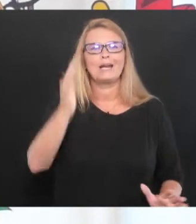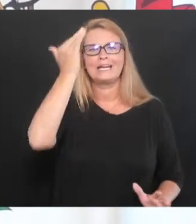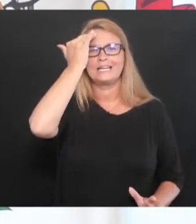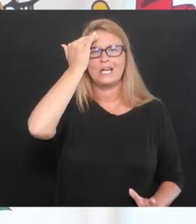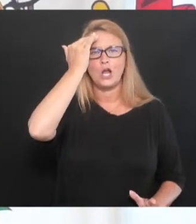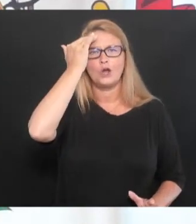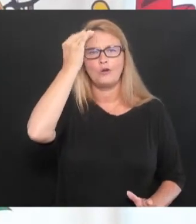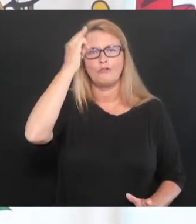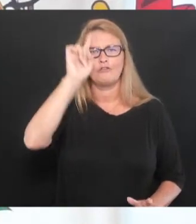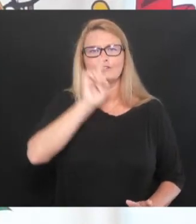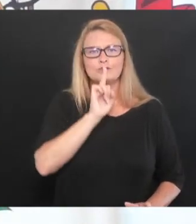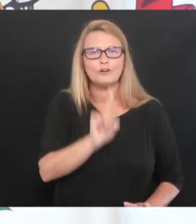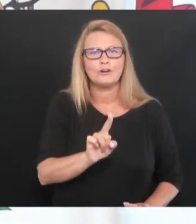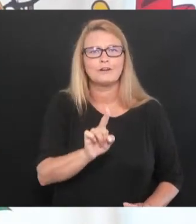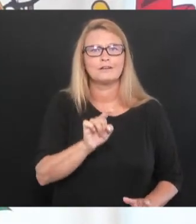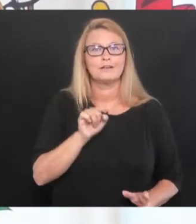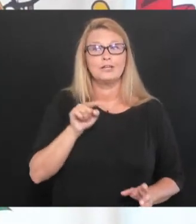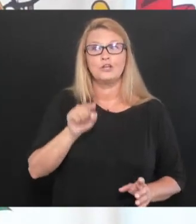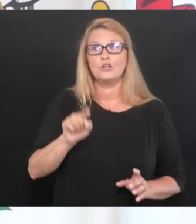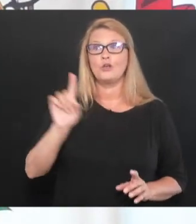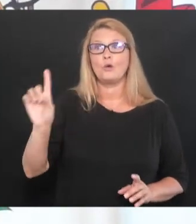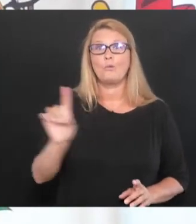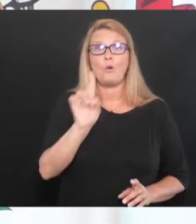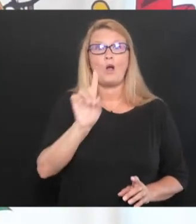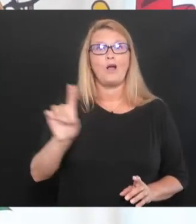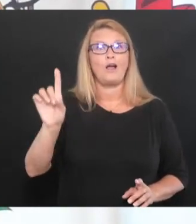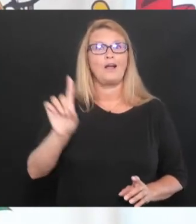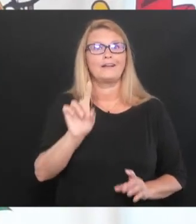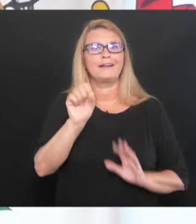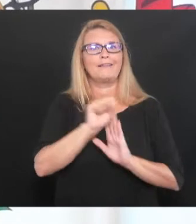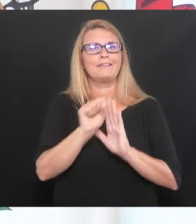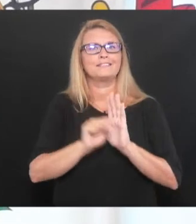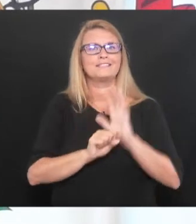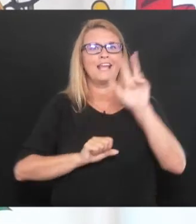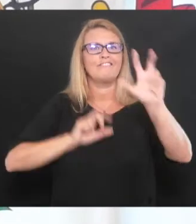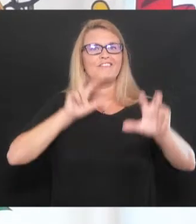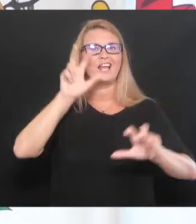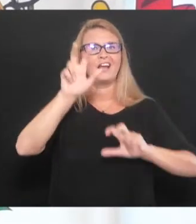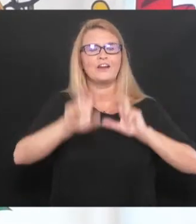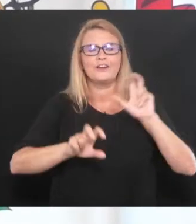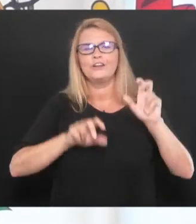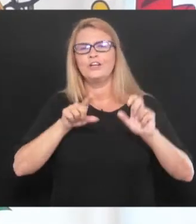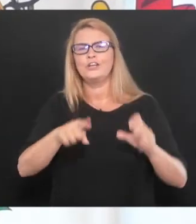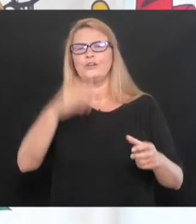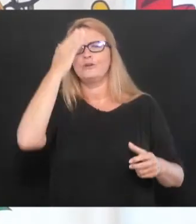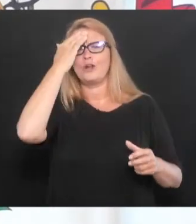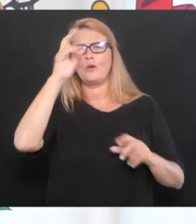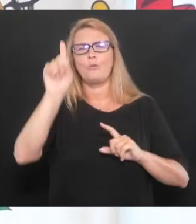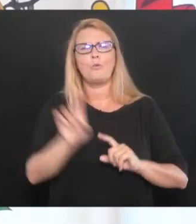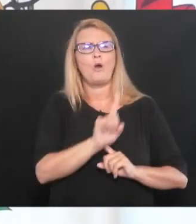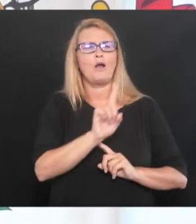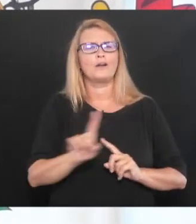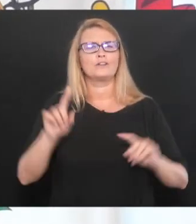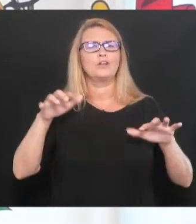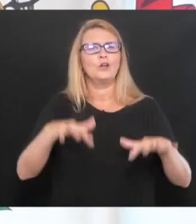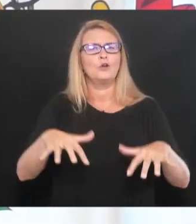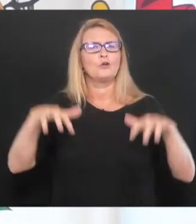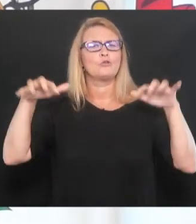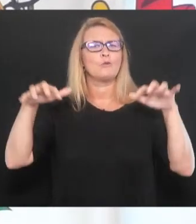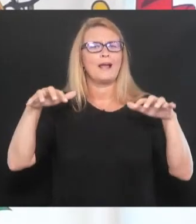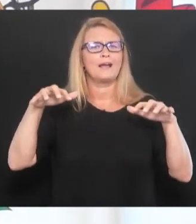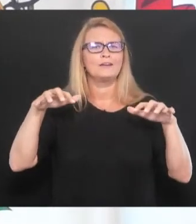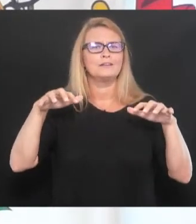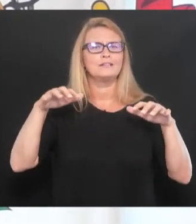for certain, if you're walking through the crowds of the state fair, you're certain if you're walking through the crowds at